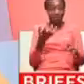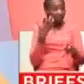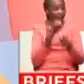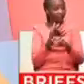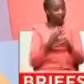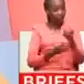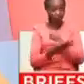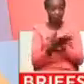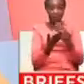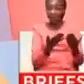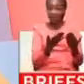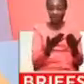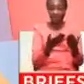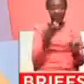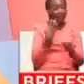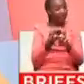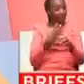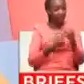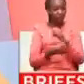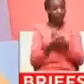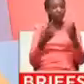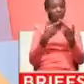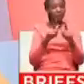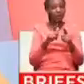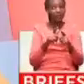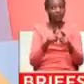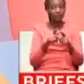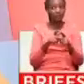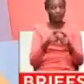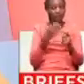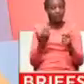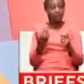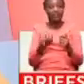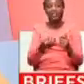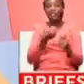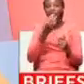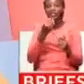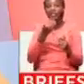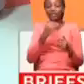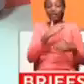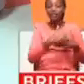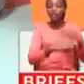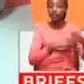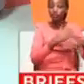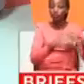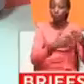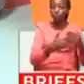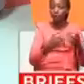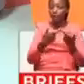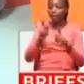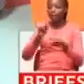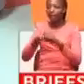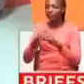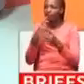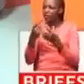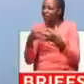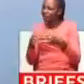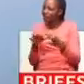explain these things to people and they understand, but the baby ate toilet paper in the church. When you say delivered, the bamboo, what do you mean